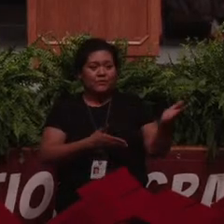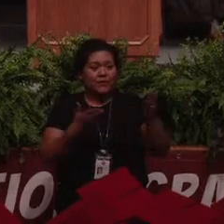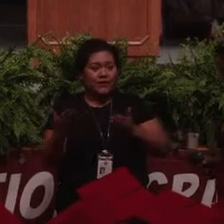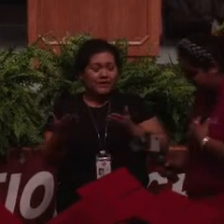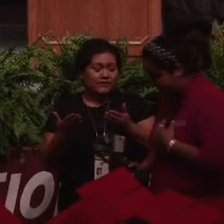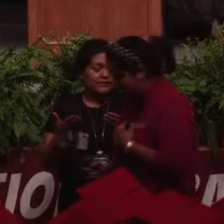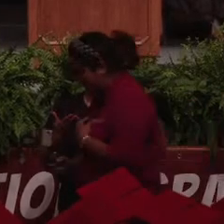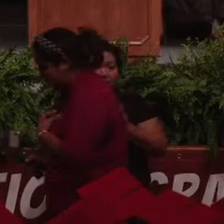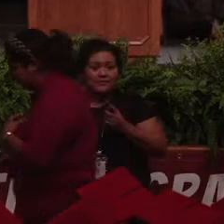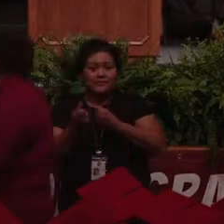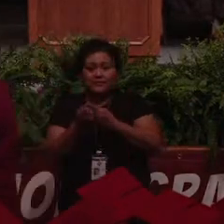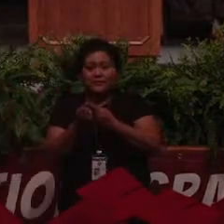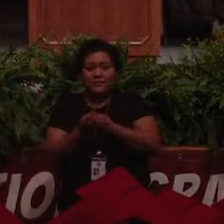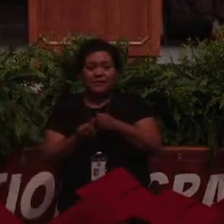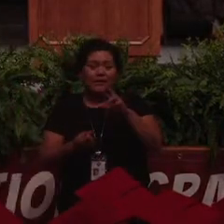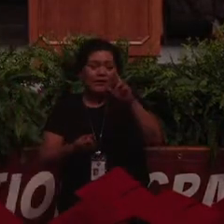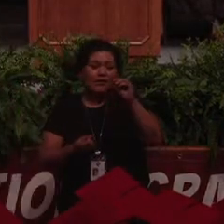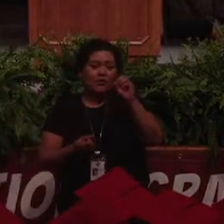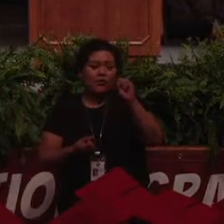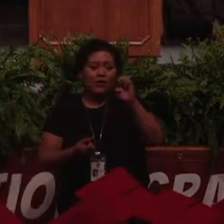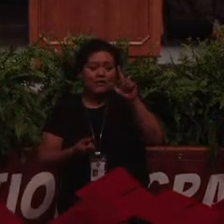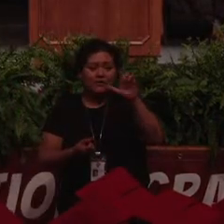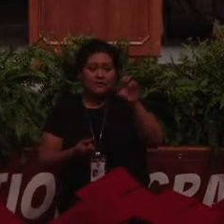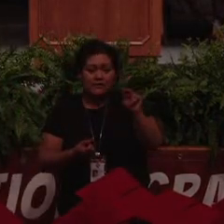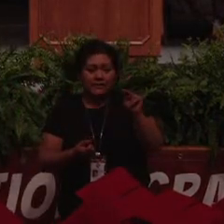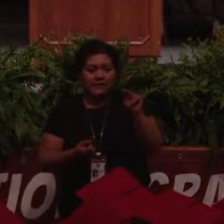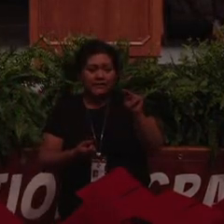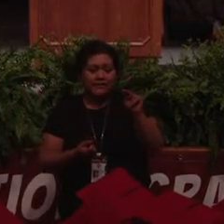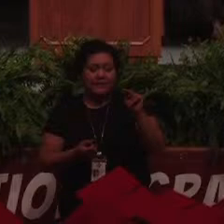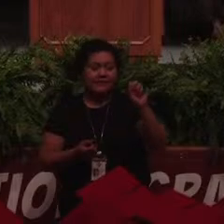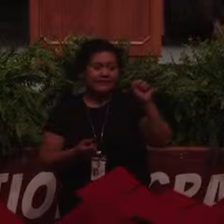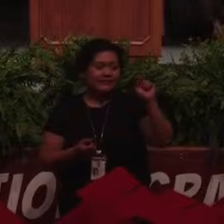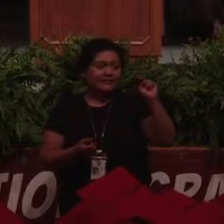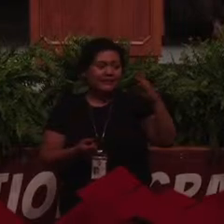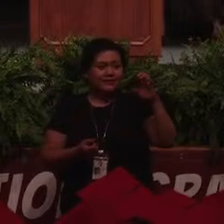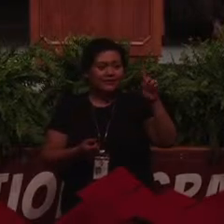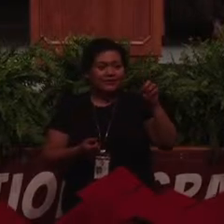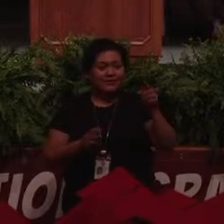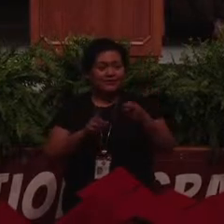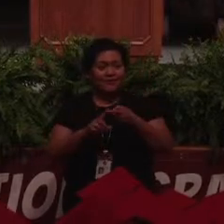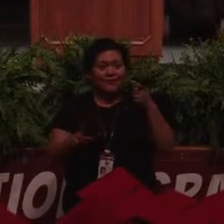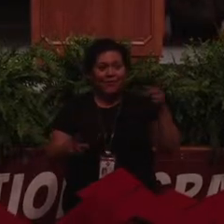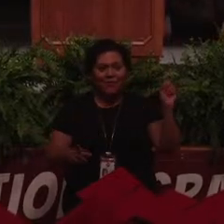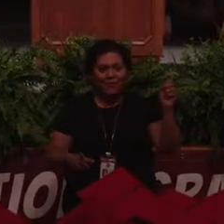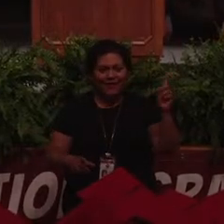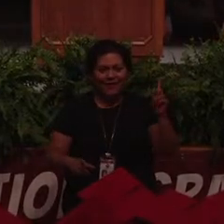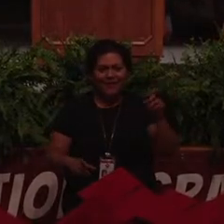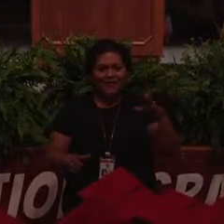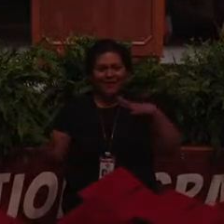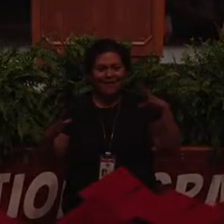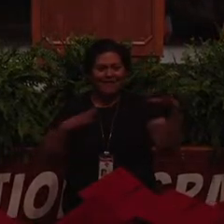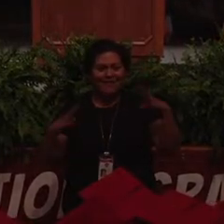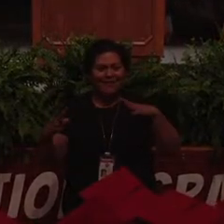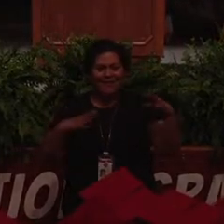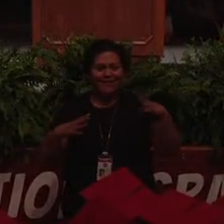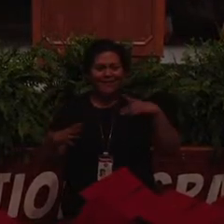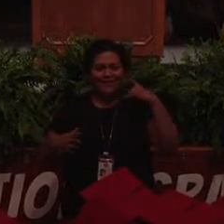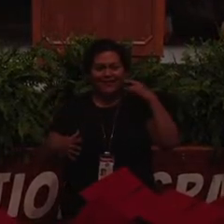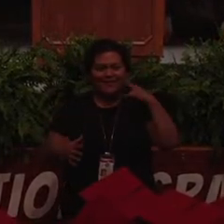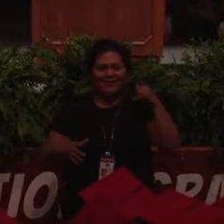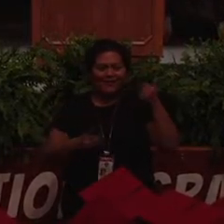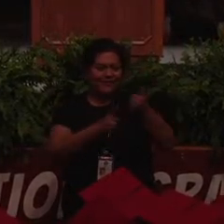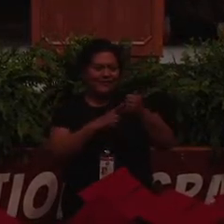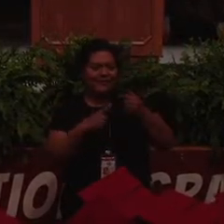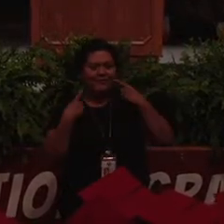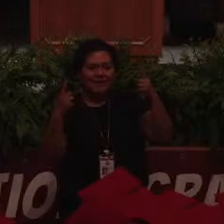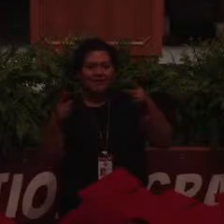Ms. Rosalind Sanchez, straight from Hollywood, California. She is a famous actress,